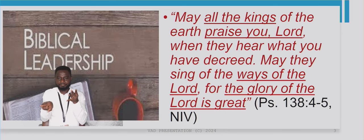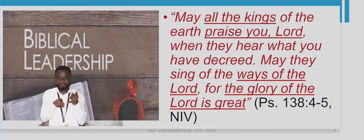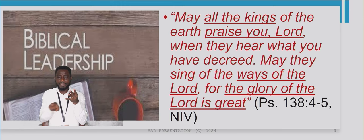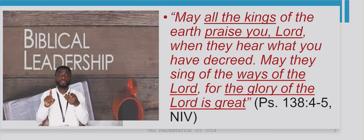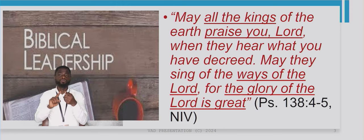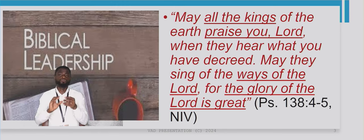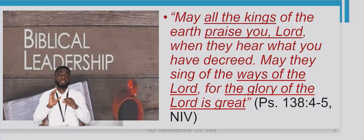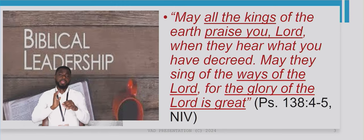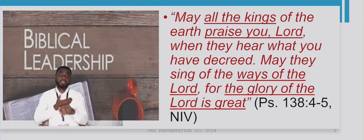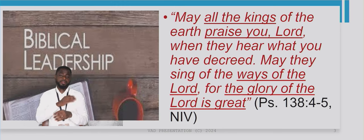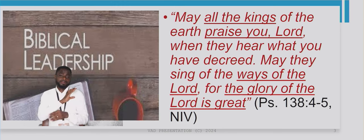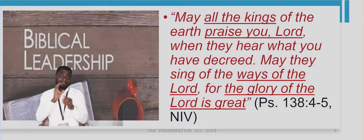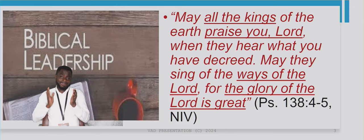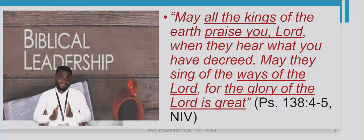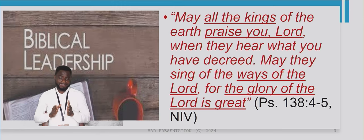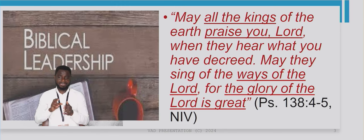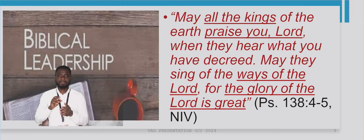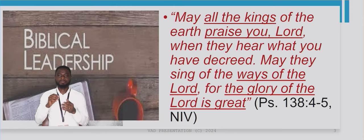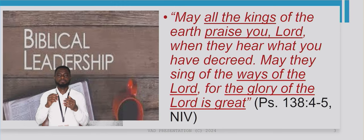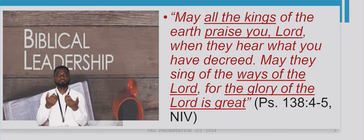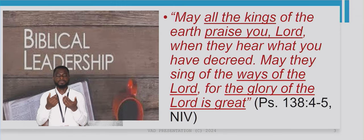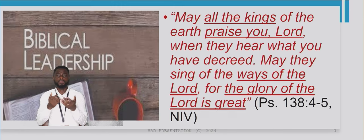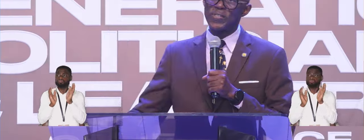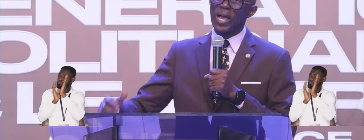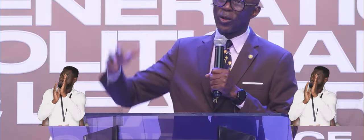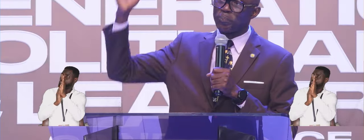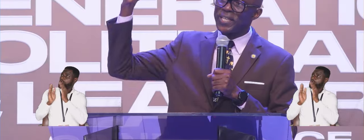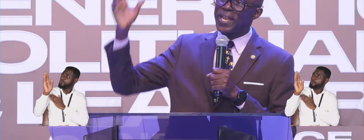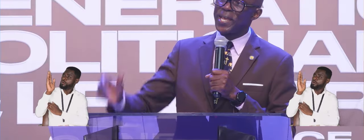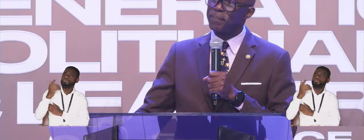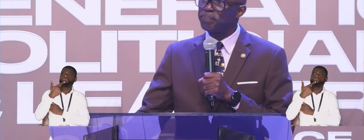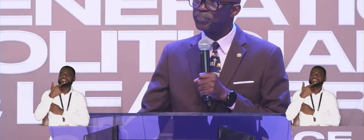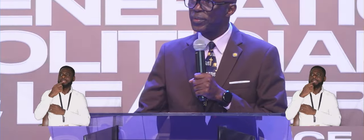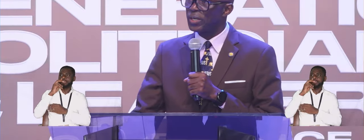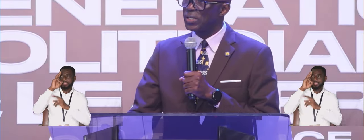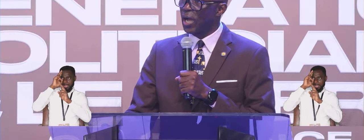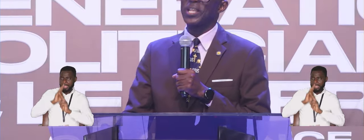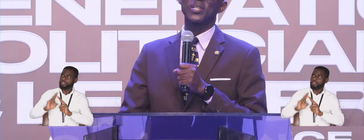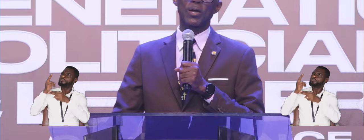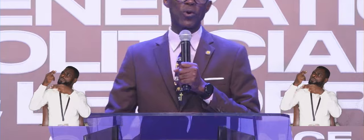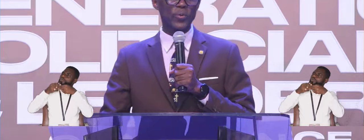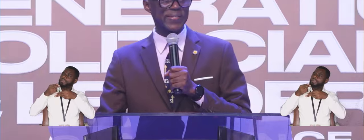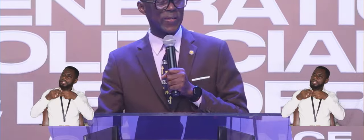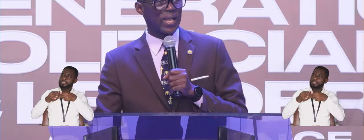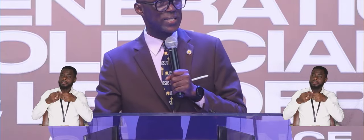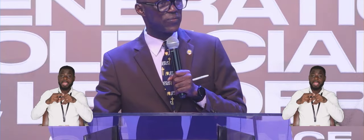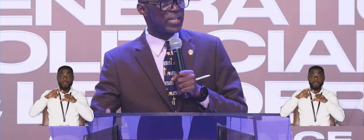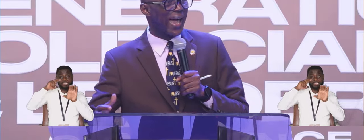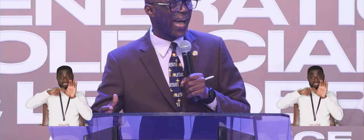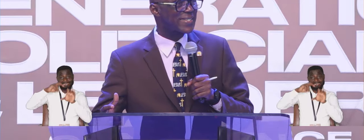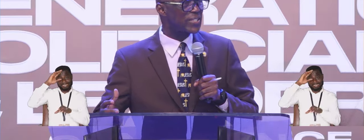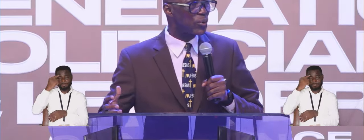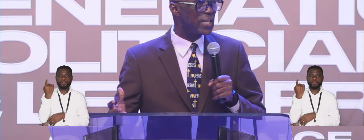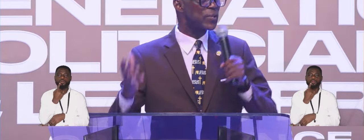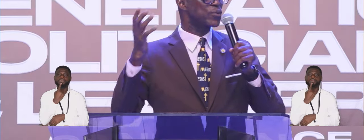Christian journey. To praise God and to say, hallowed be thy name. Chairman Nyamiche will always say that even the